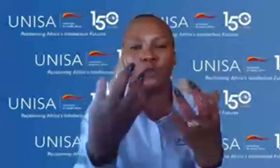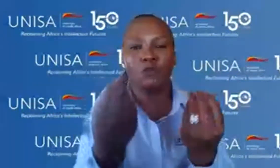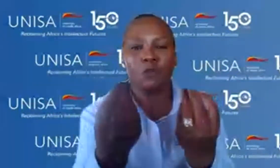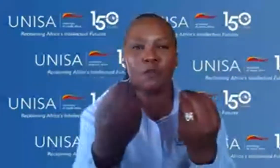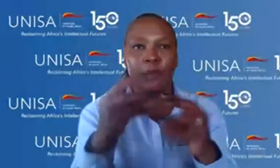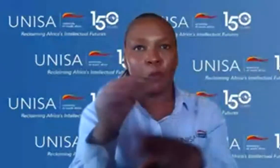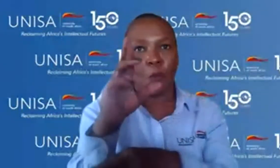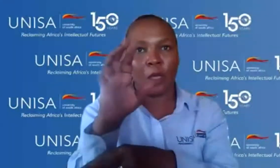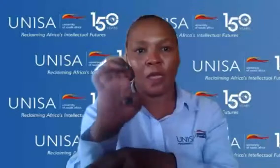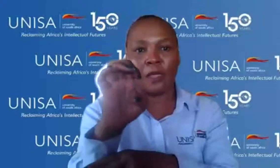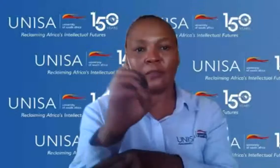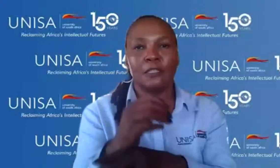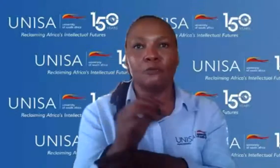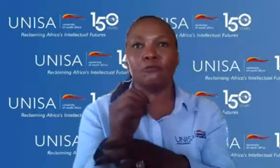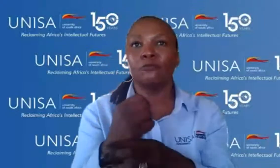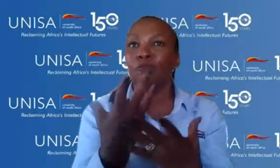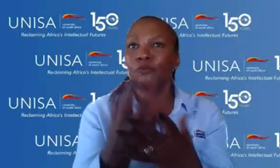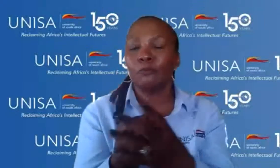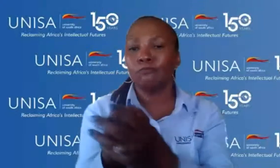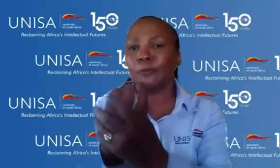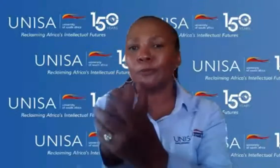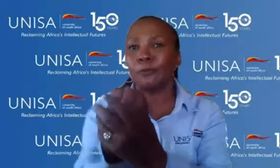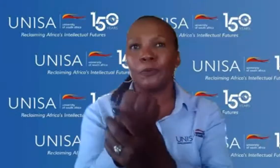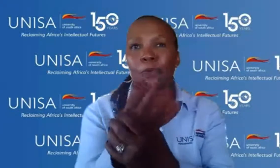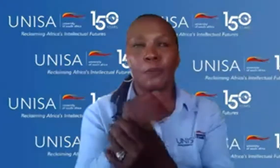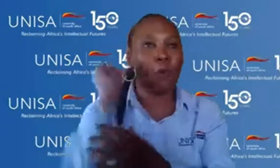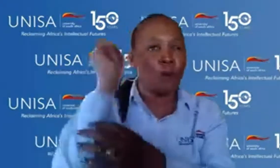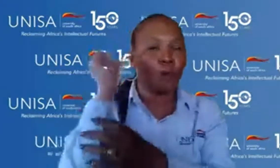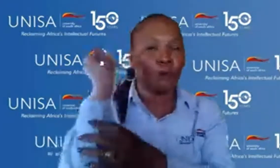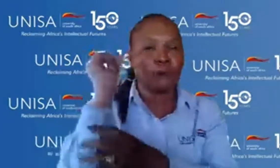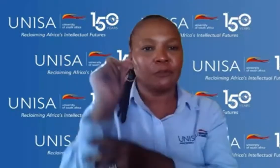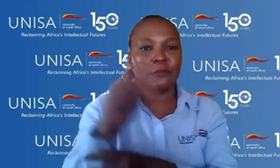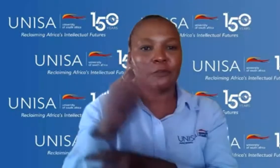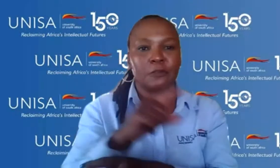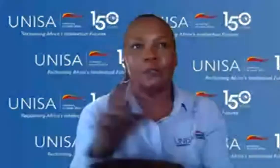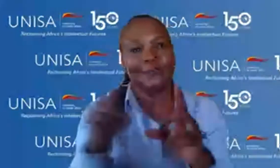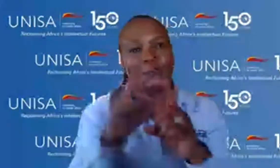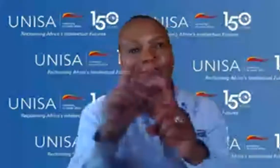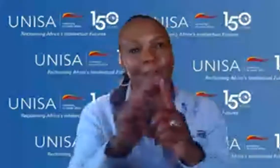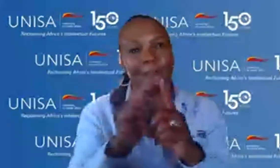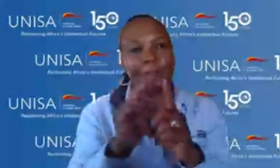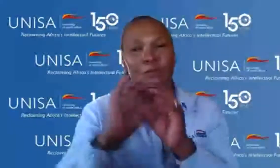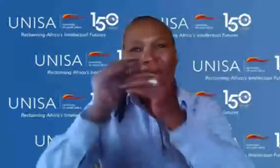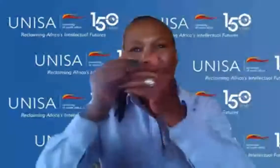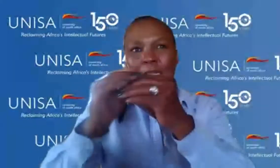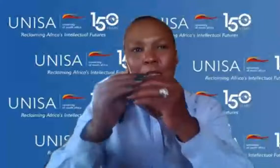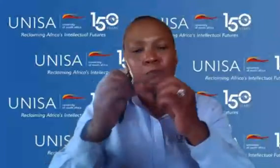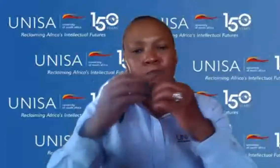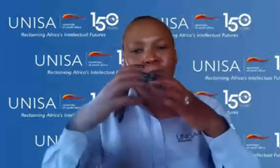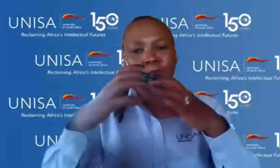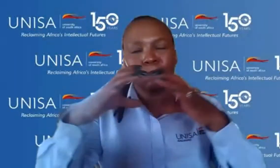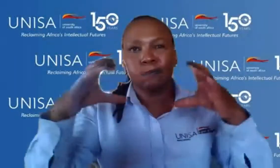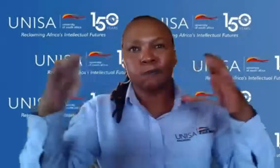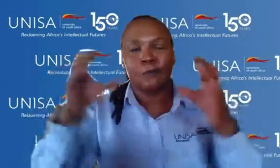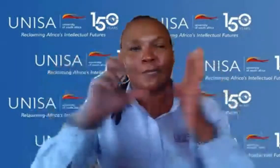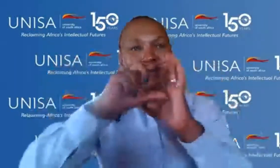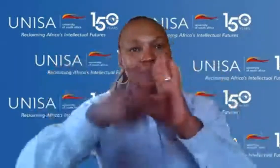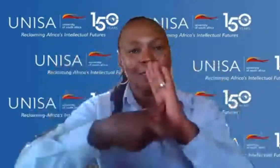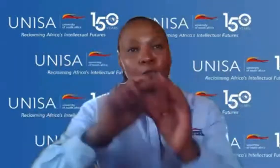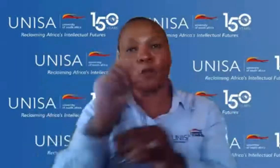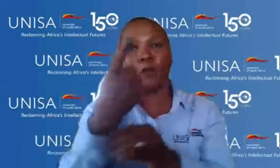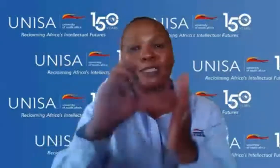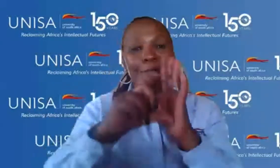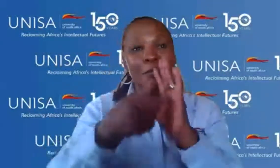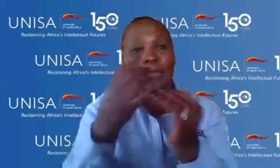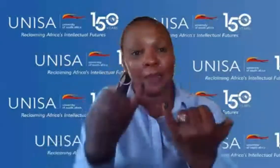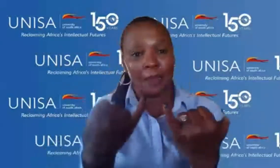generate audio for you. So as you can see, we cover a wide range of disabilities. The only disability at this point we do